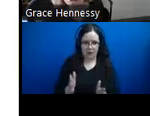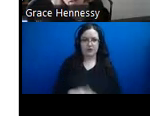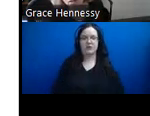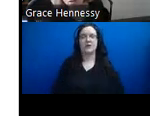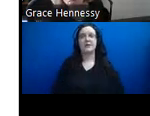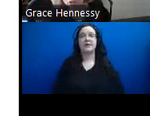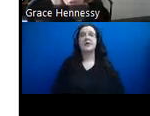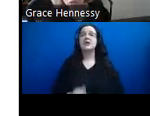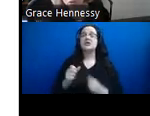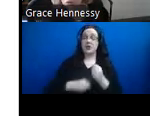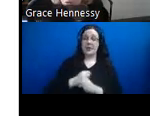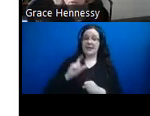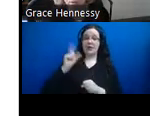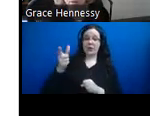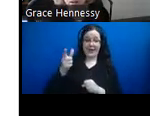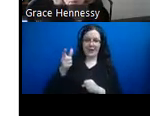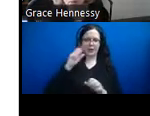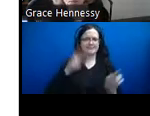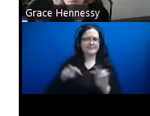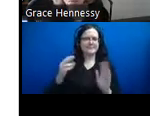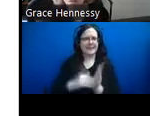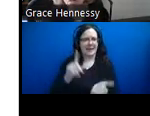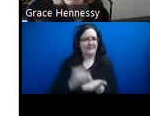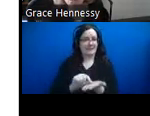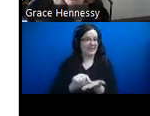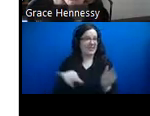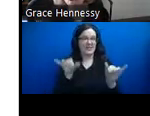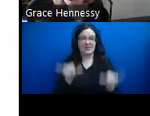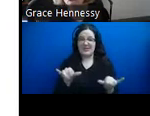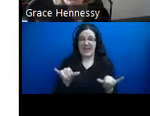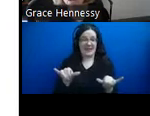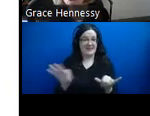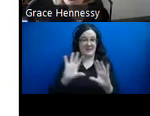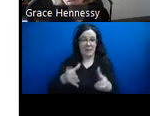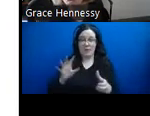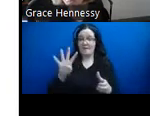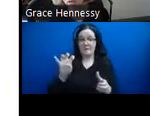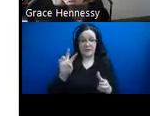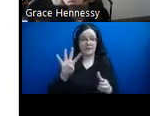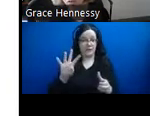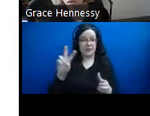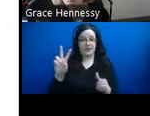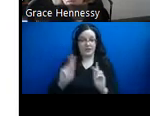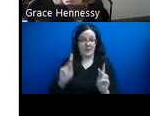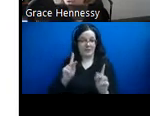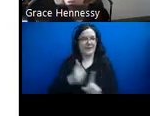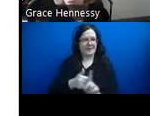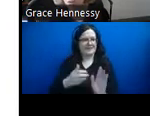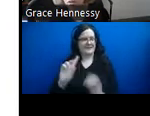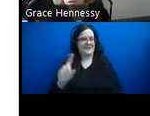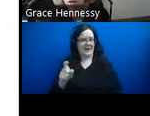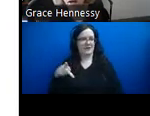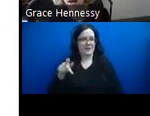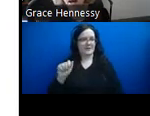again a year later, published another study. So this is the same sample study. So the 442 individuals diagnosed with pathological gambling in this